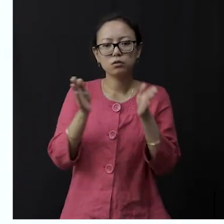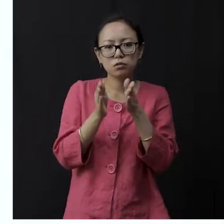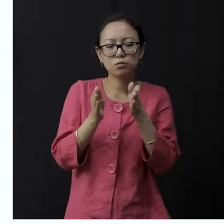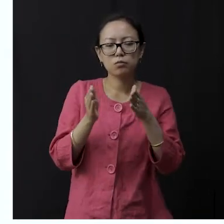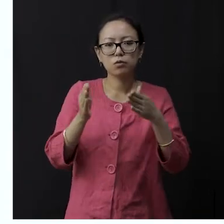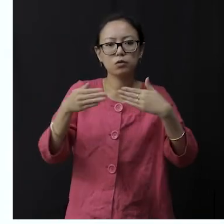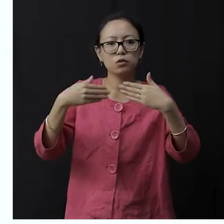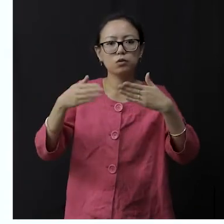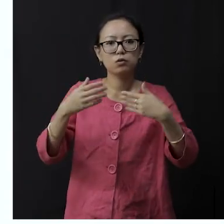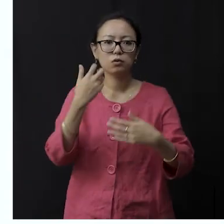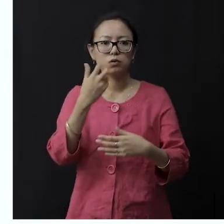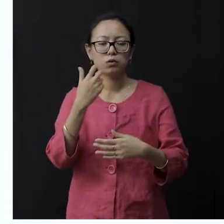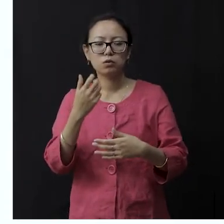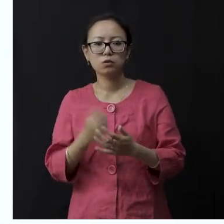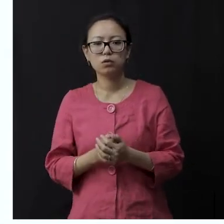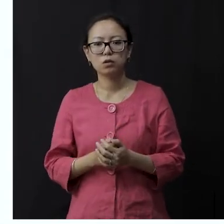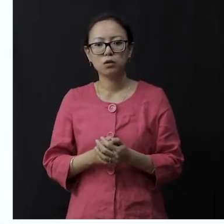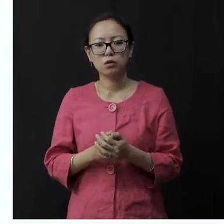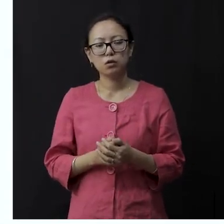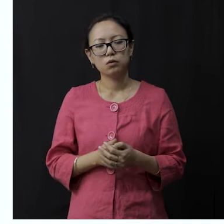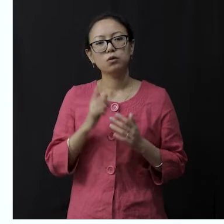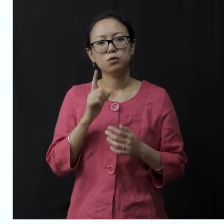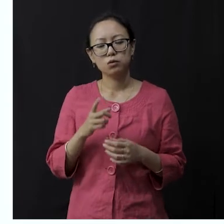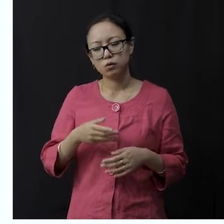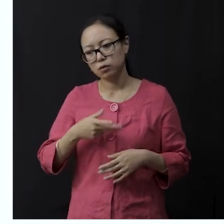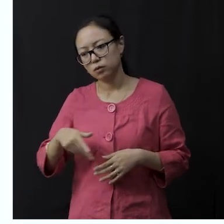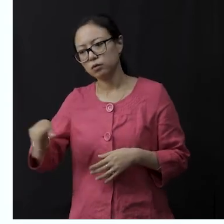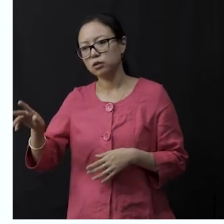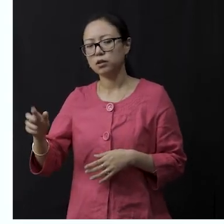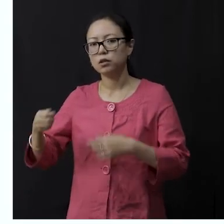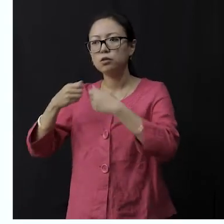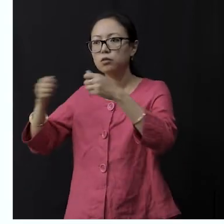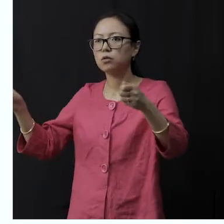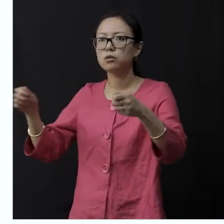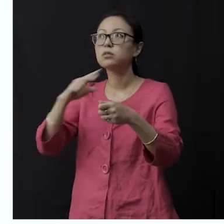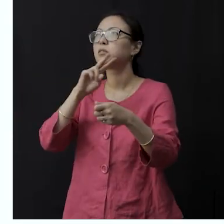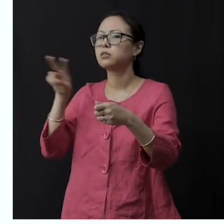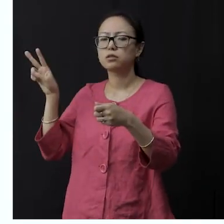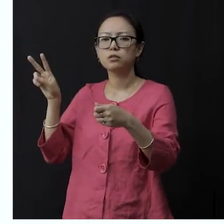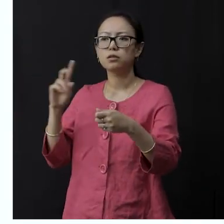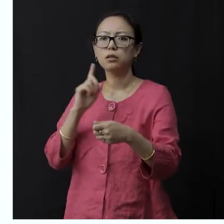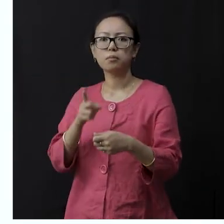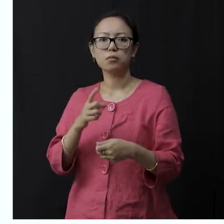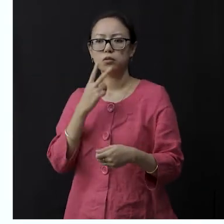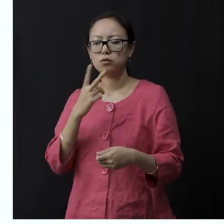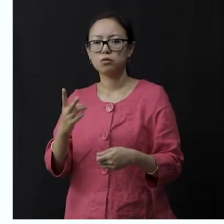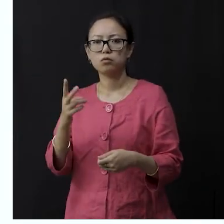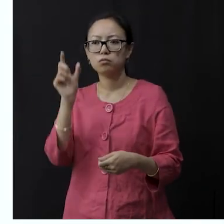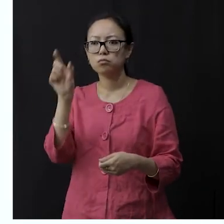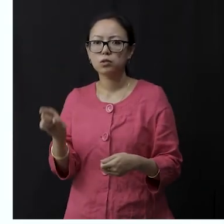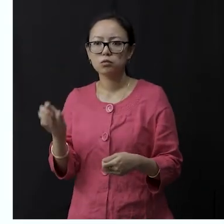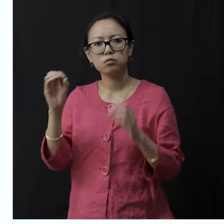and opened the door. But he found out that there was no one, but he can see the beetle tapping on the wall. He